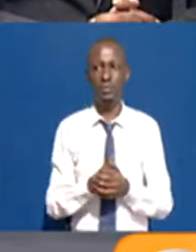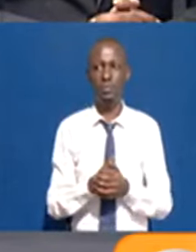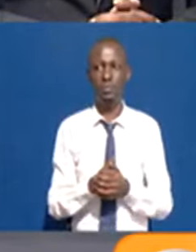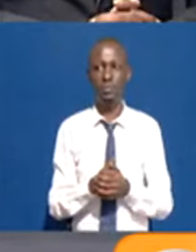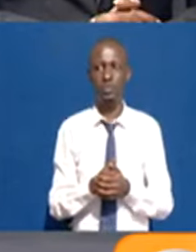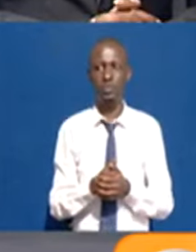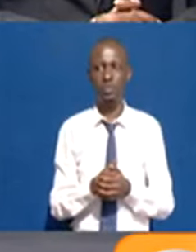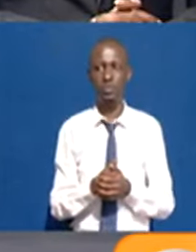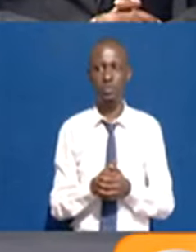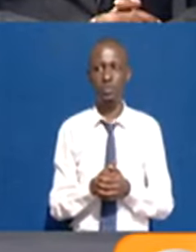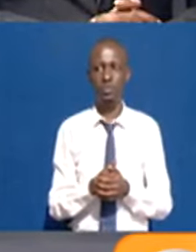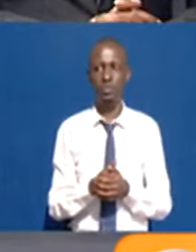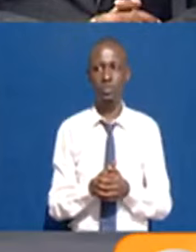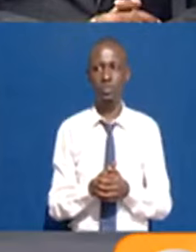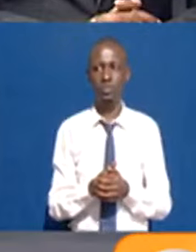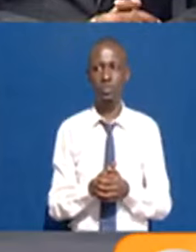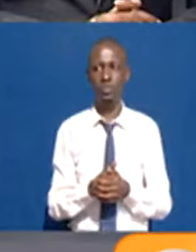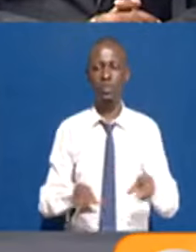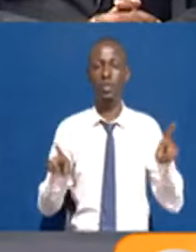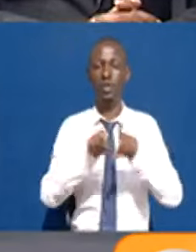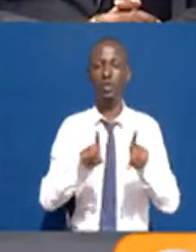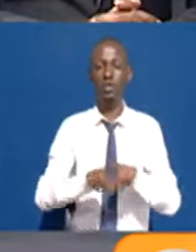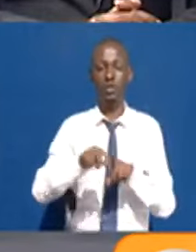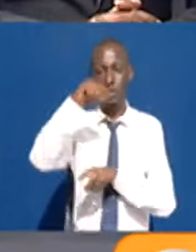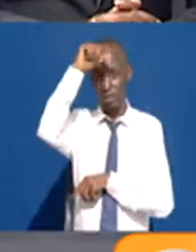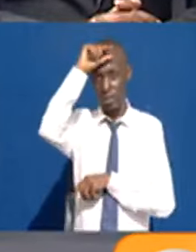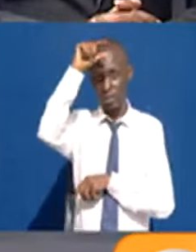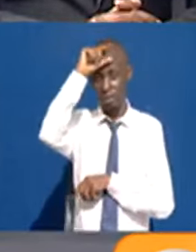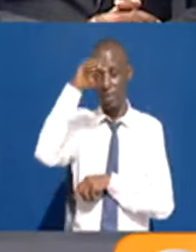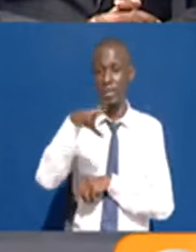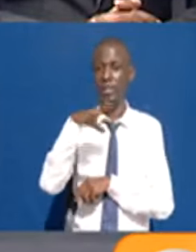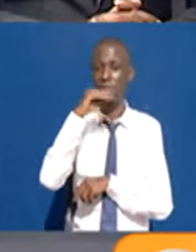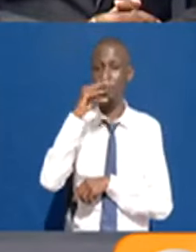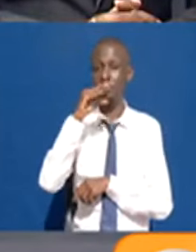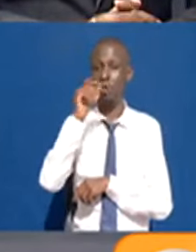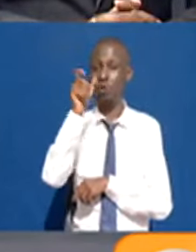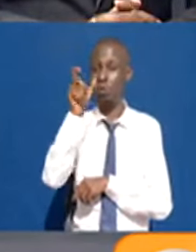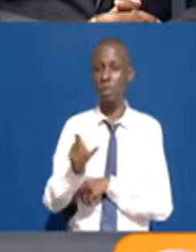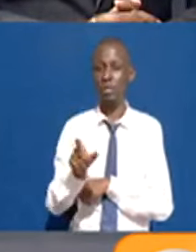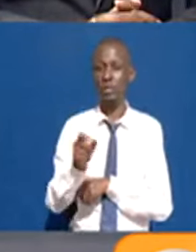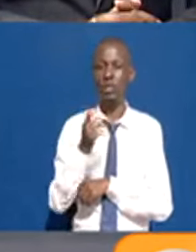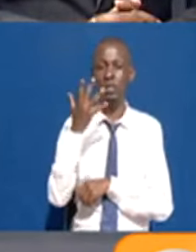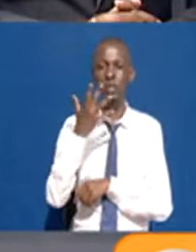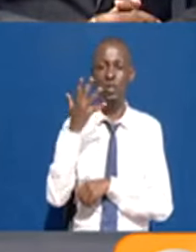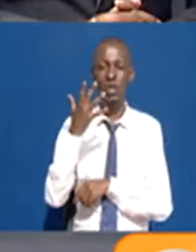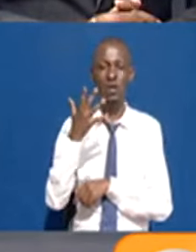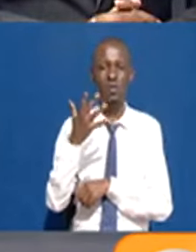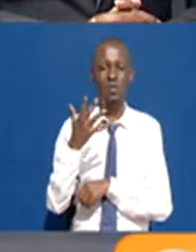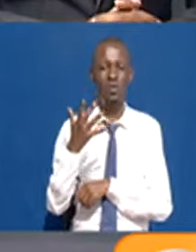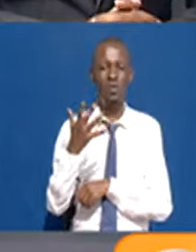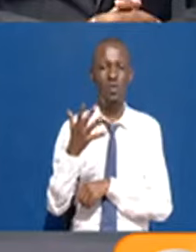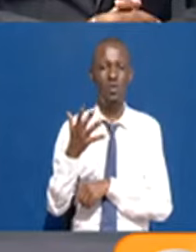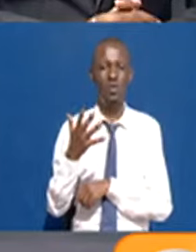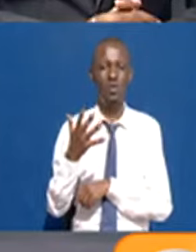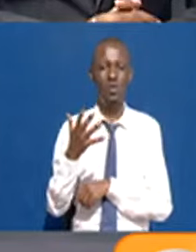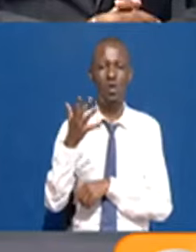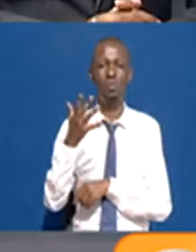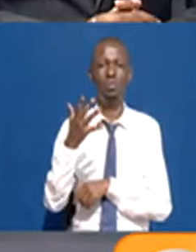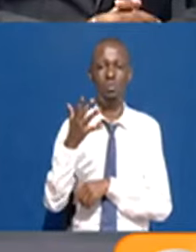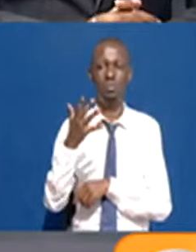there. The government spokesperson further revealed that this elaborate exercise was funded